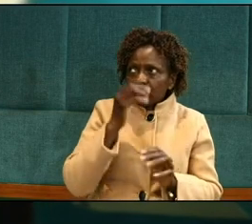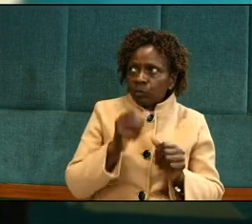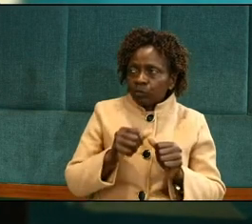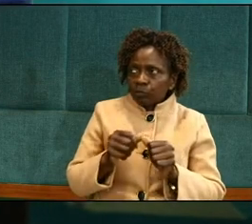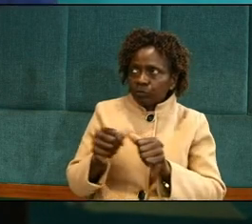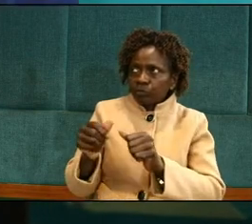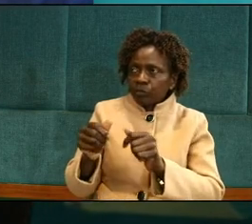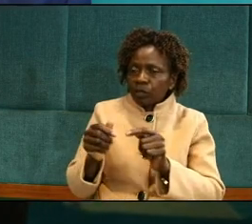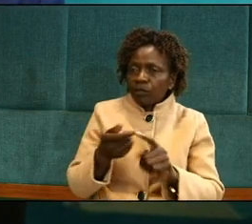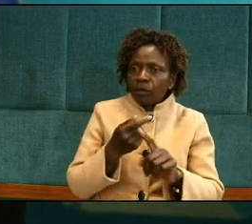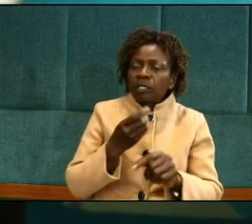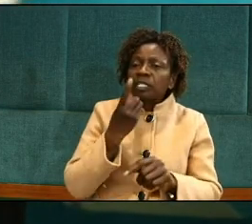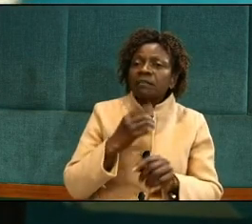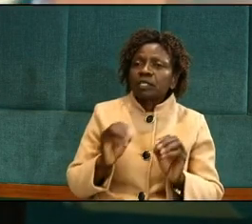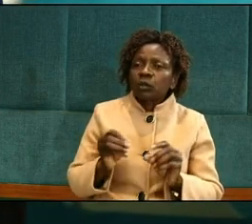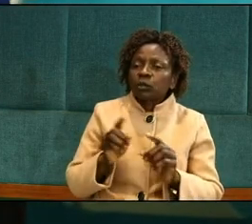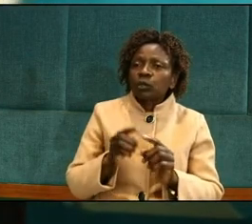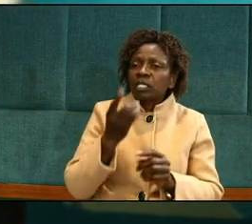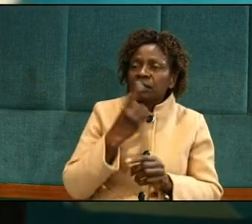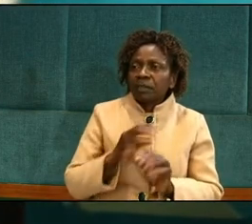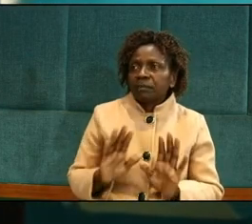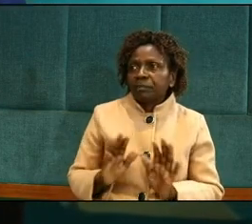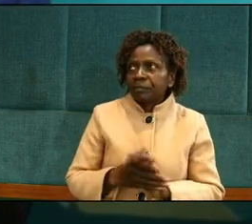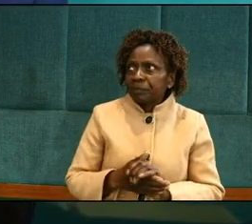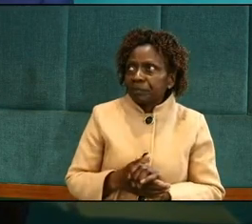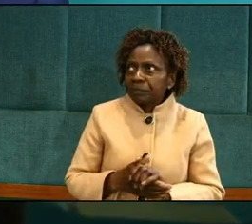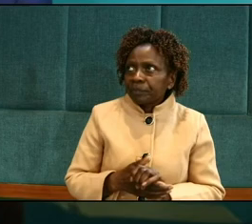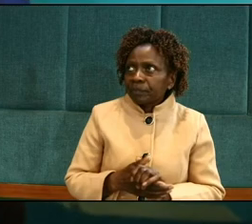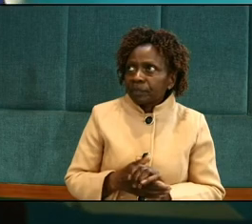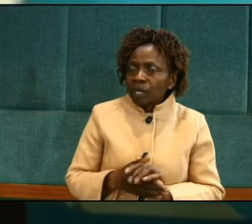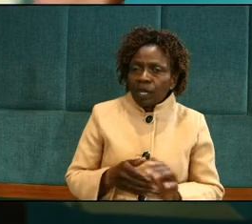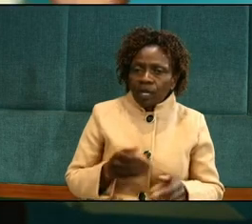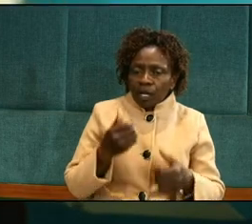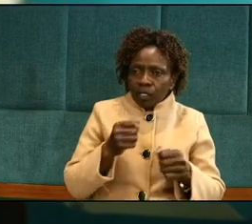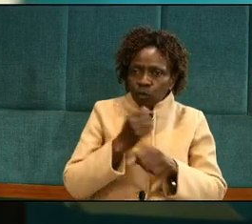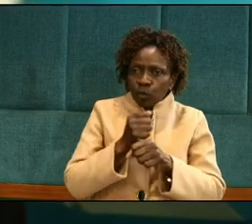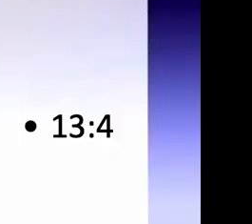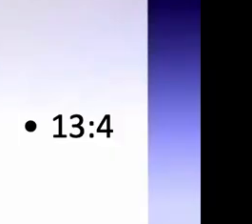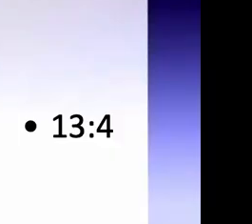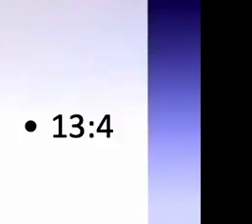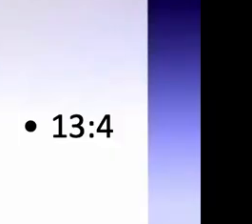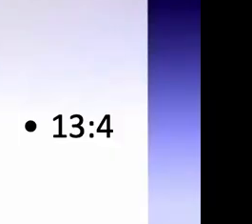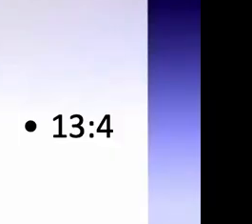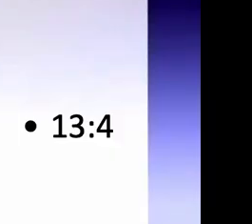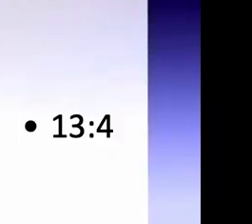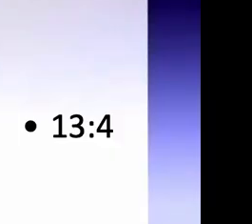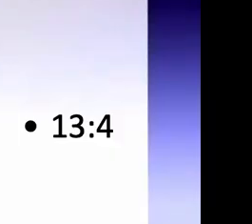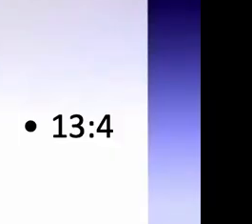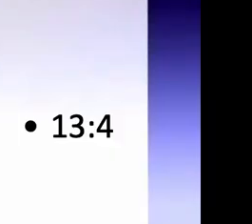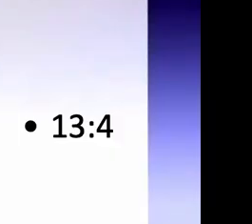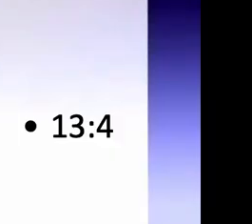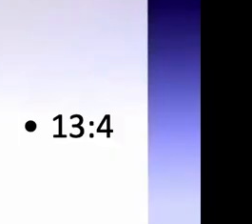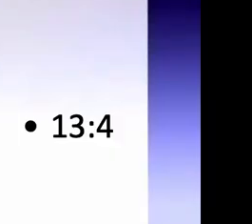the deserving to the undeserving. And so let's do a little analysis of Hebrews chapter 13 and verse